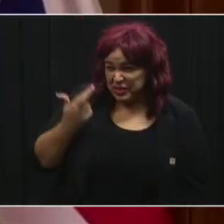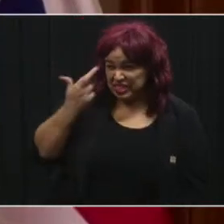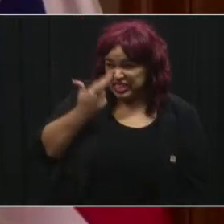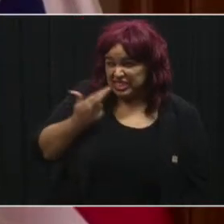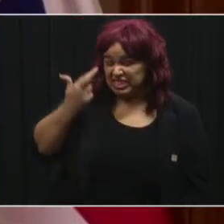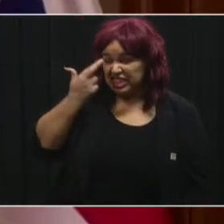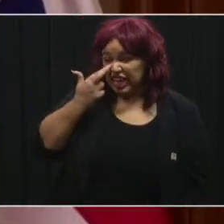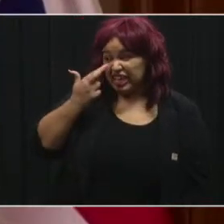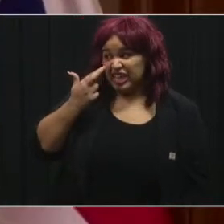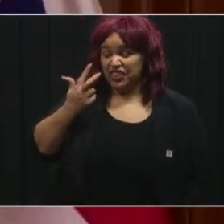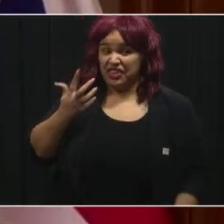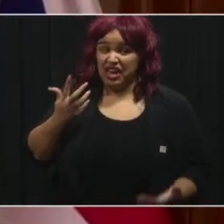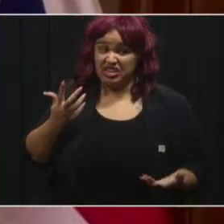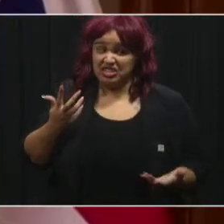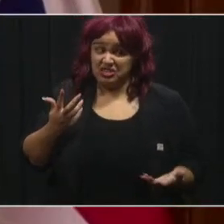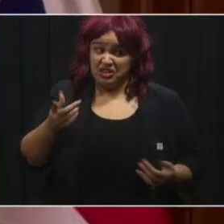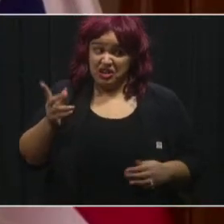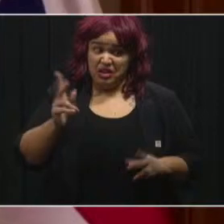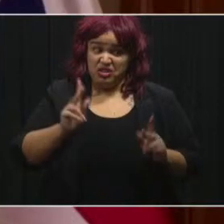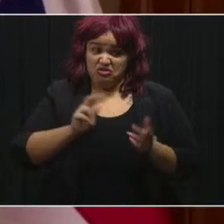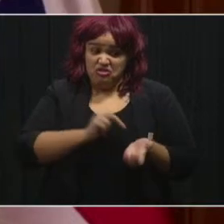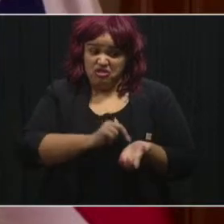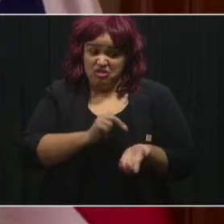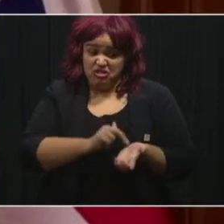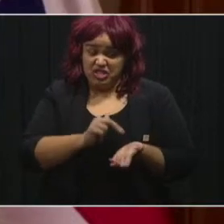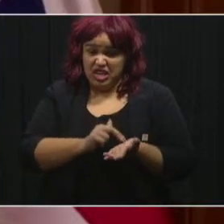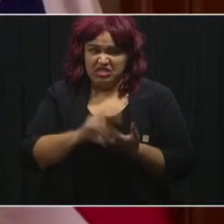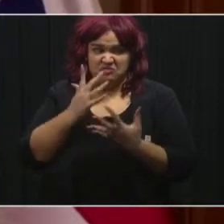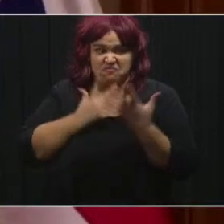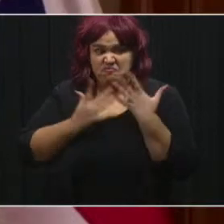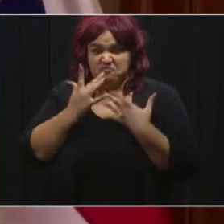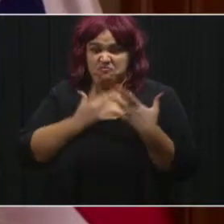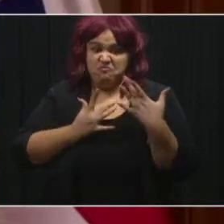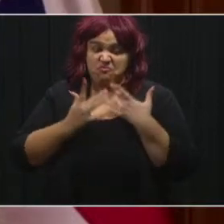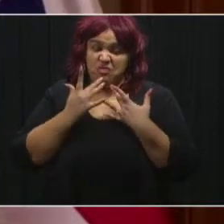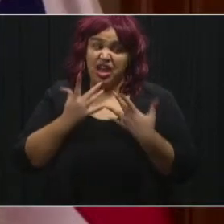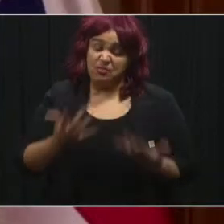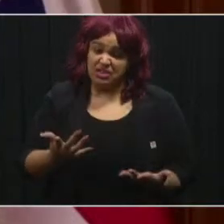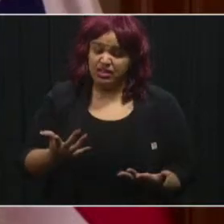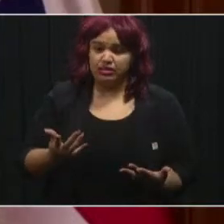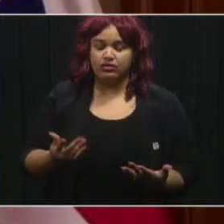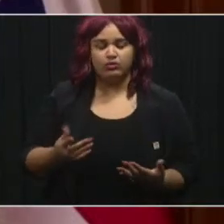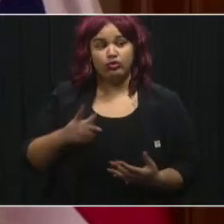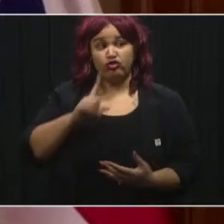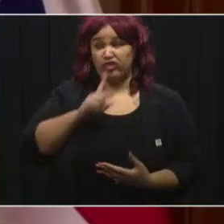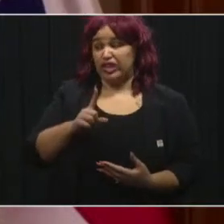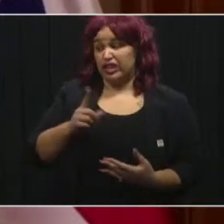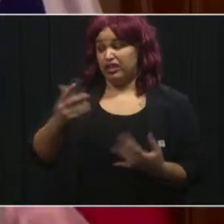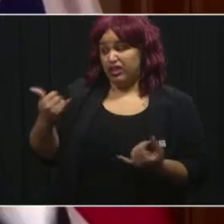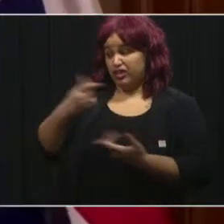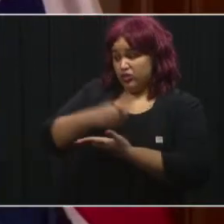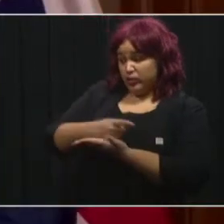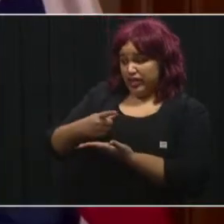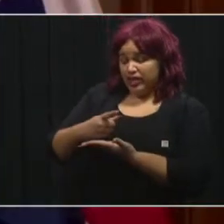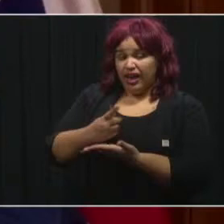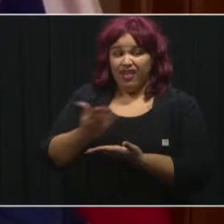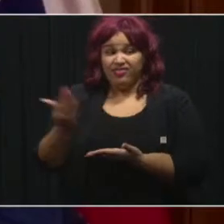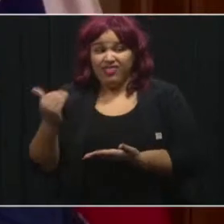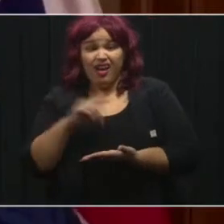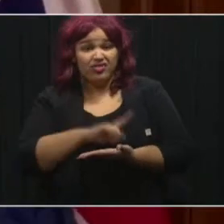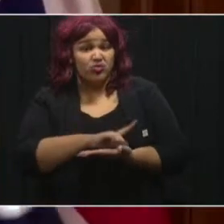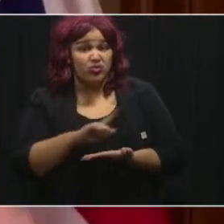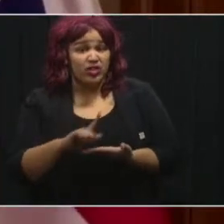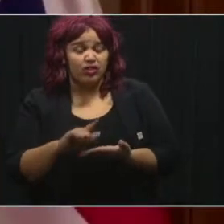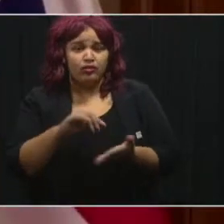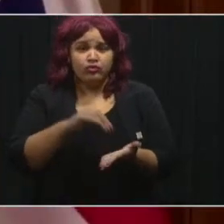souls here today and last week as well, hearing from all these doctors and nurses, would you or anyone there